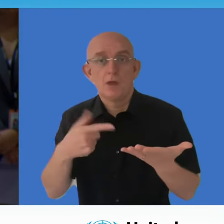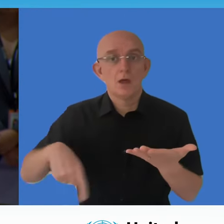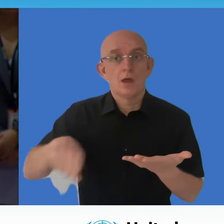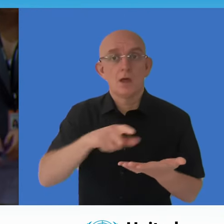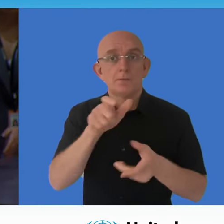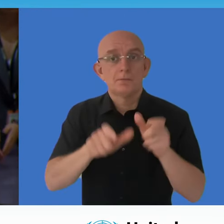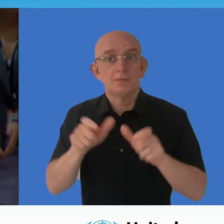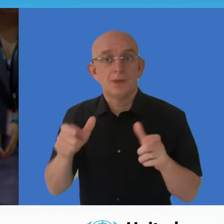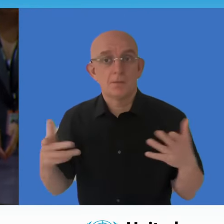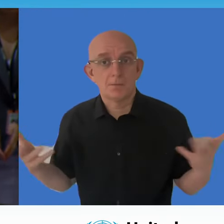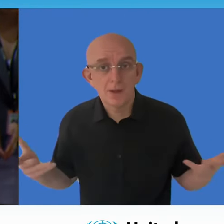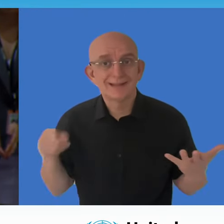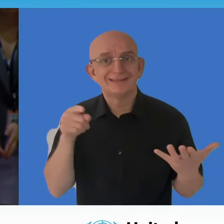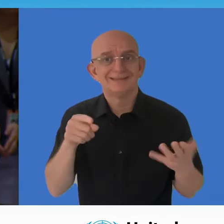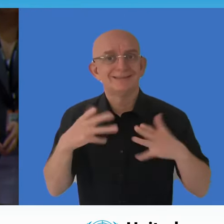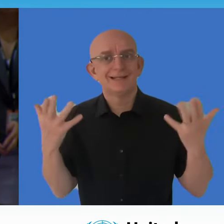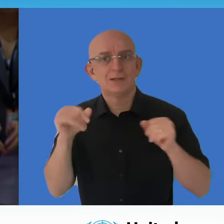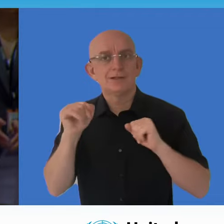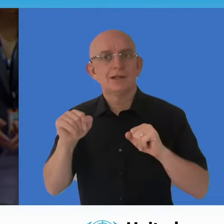in Kuwait,